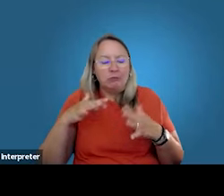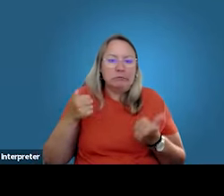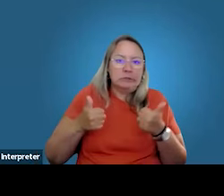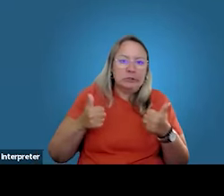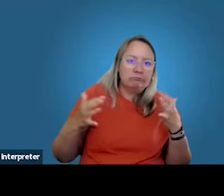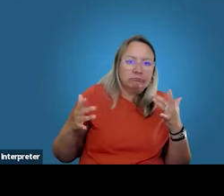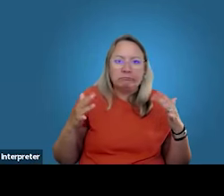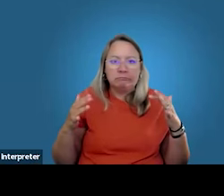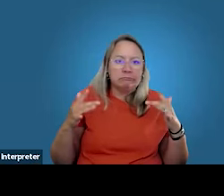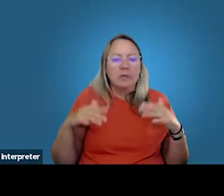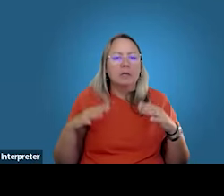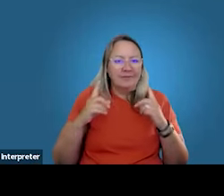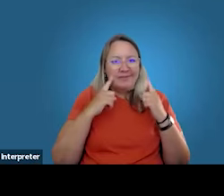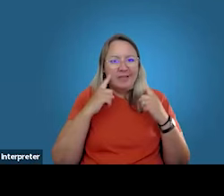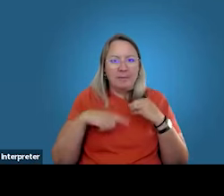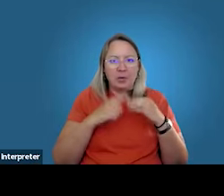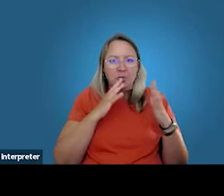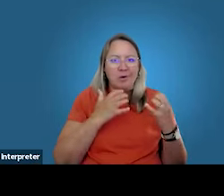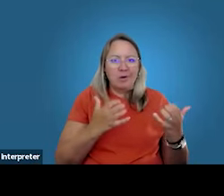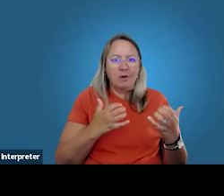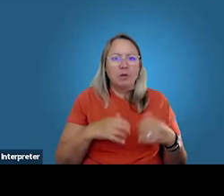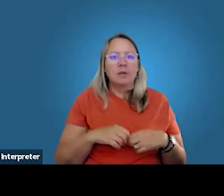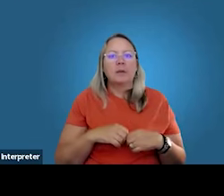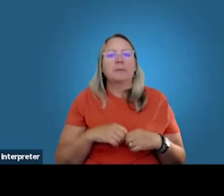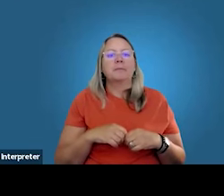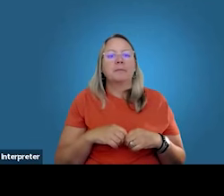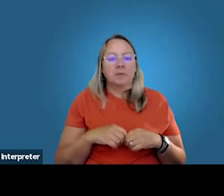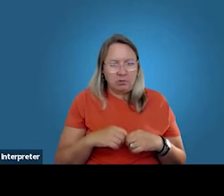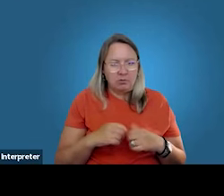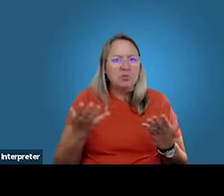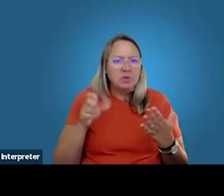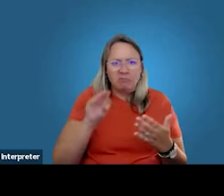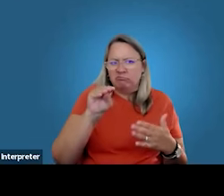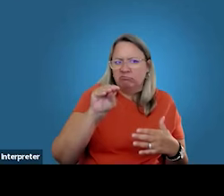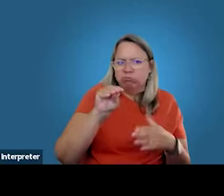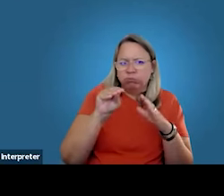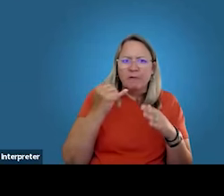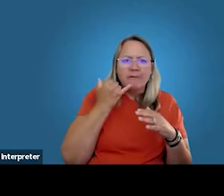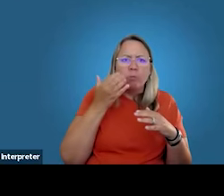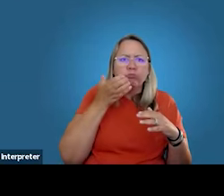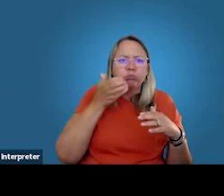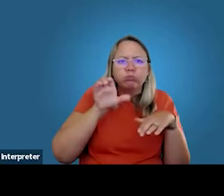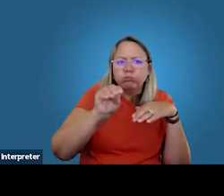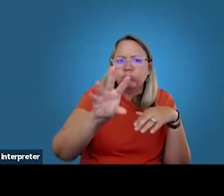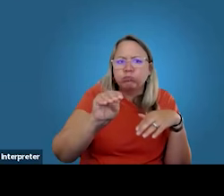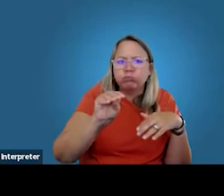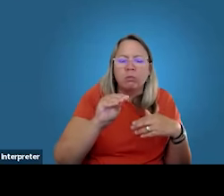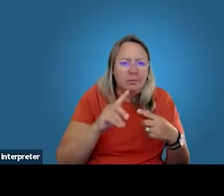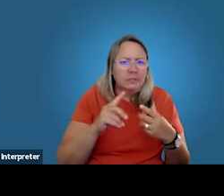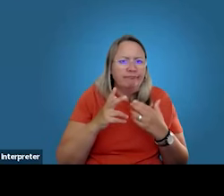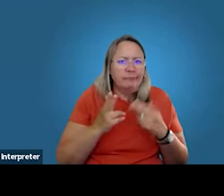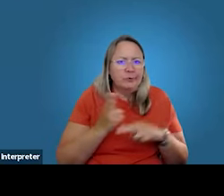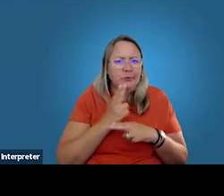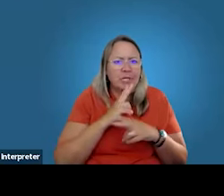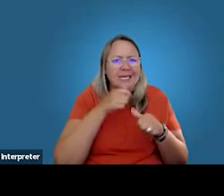these stages. So maybe take a quick photo on your phone so you know what we're doing. And we're going to take you through each of these one by